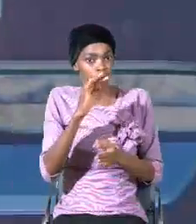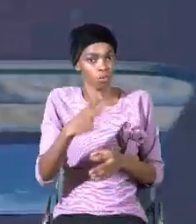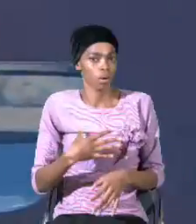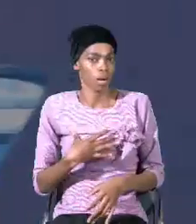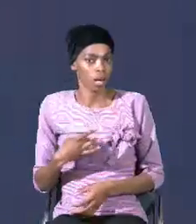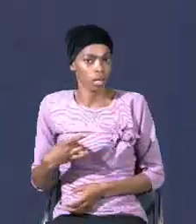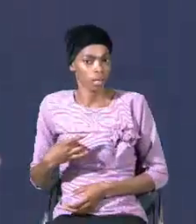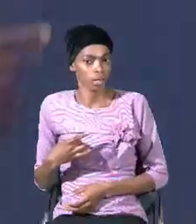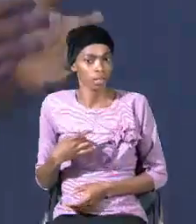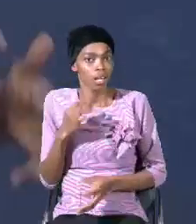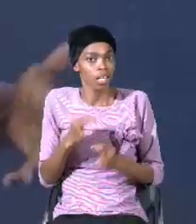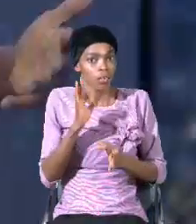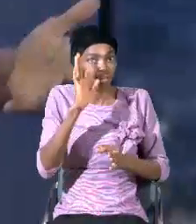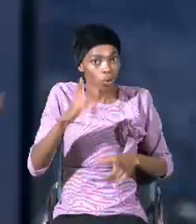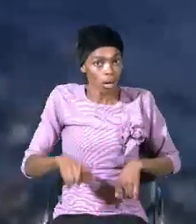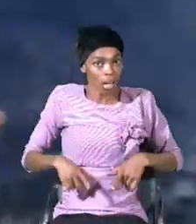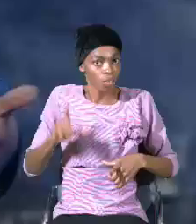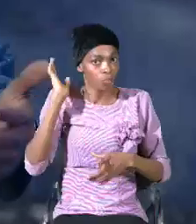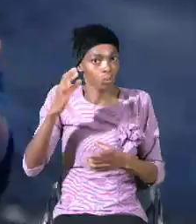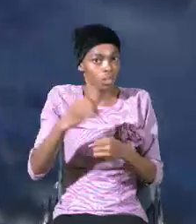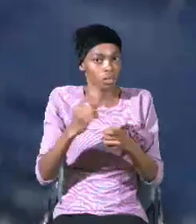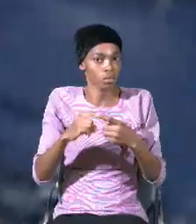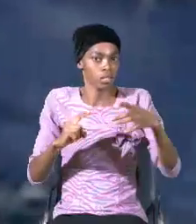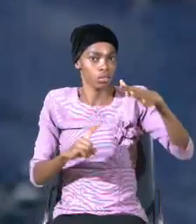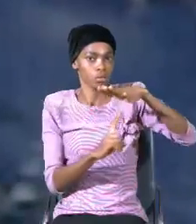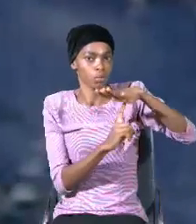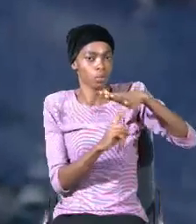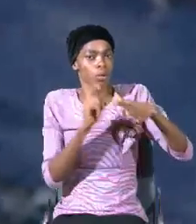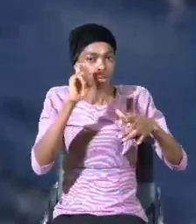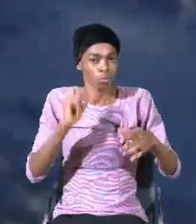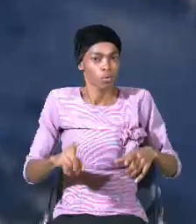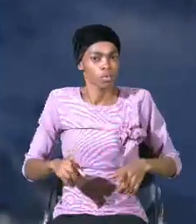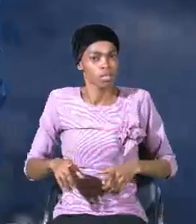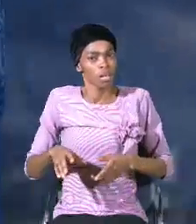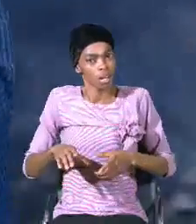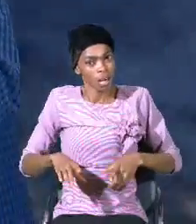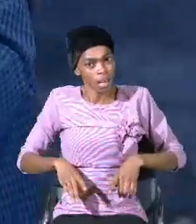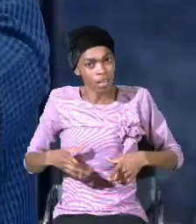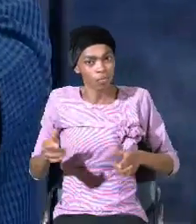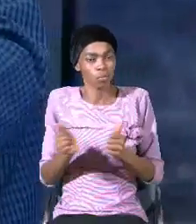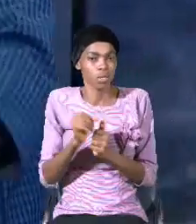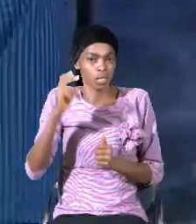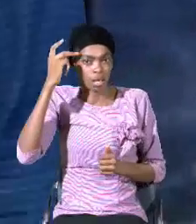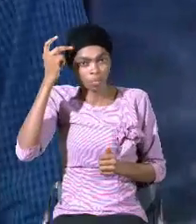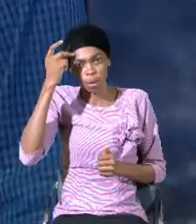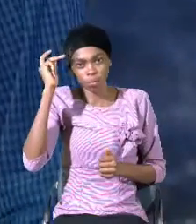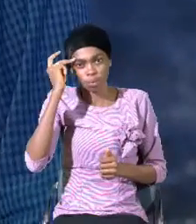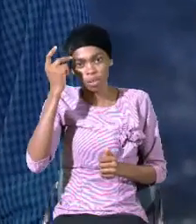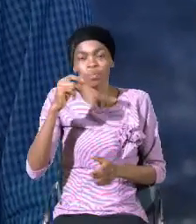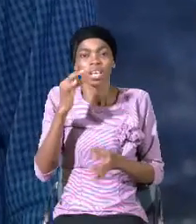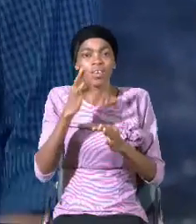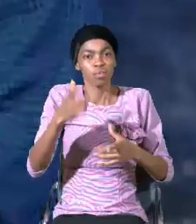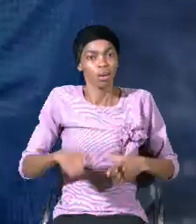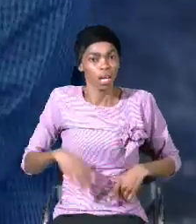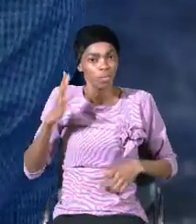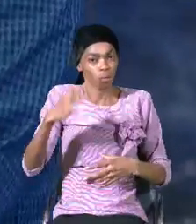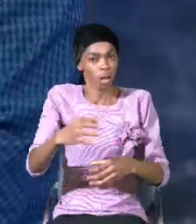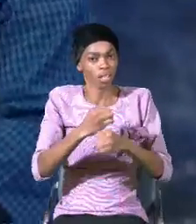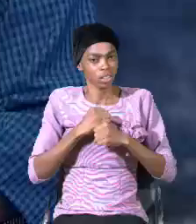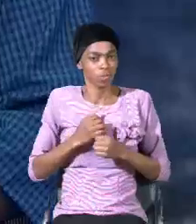to get to the peak, you must drive with a purpose. If your life is going to achieve the highest, you